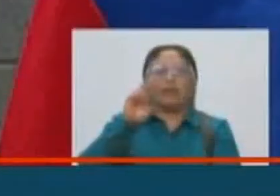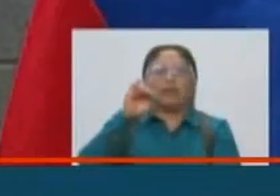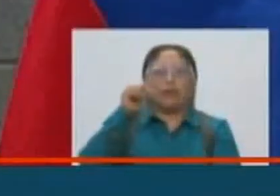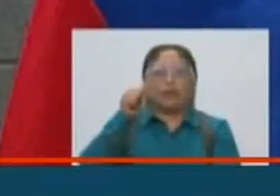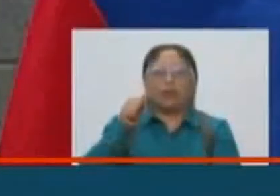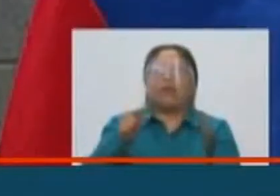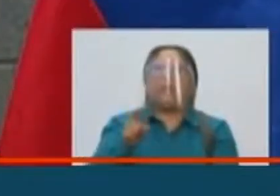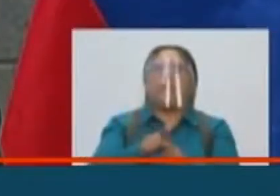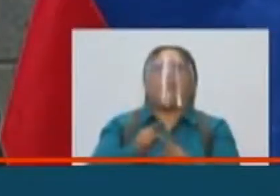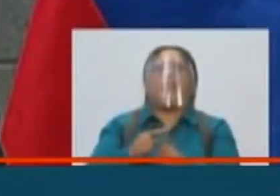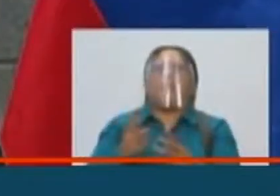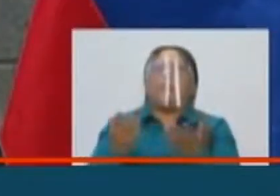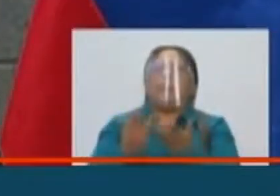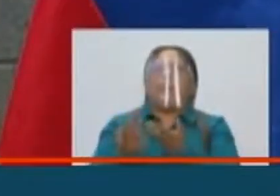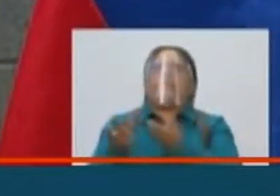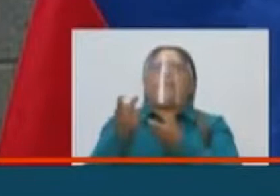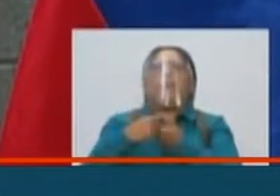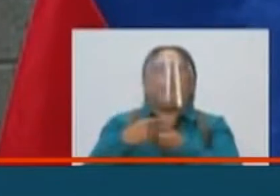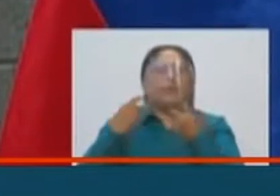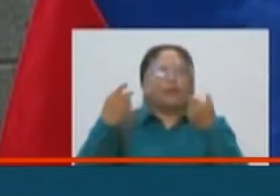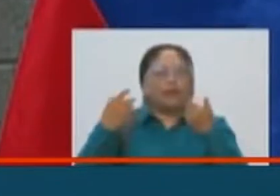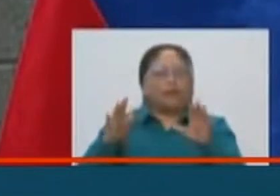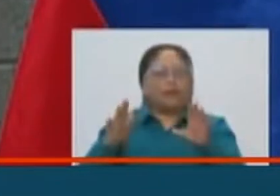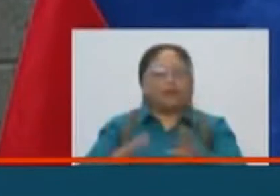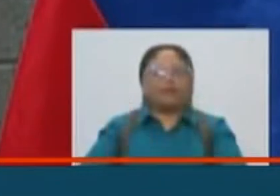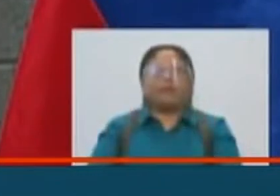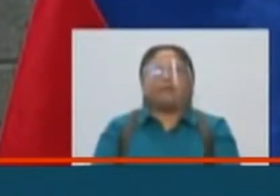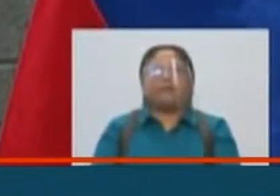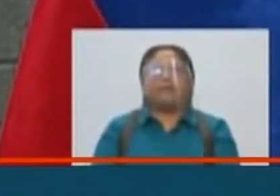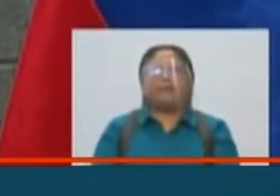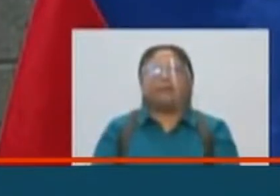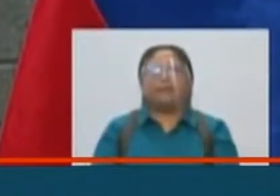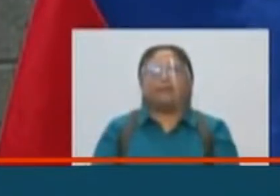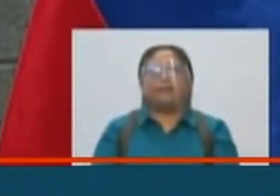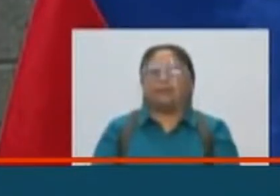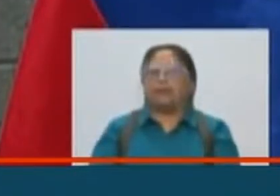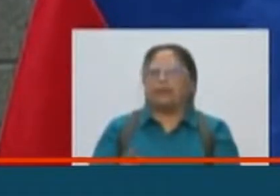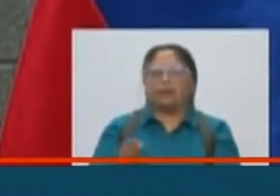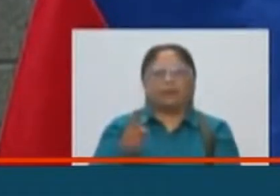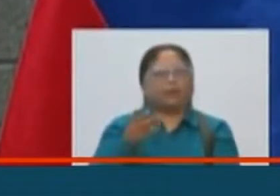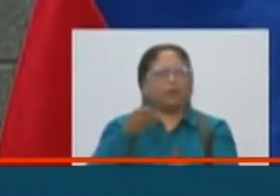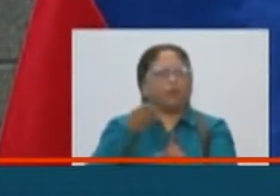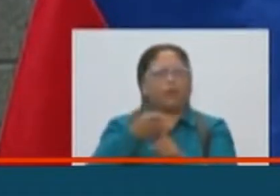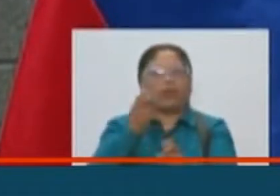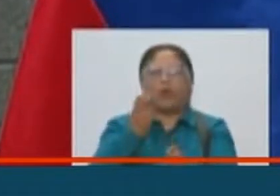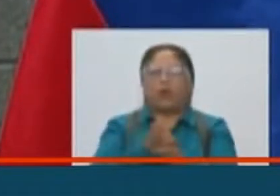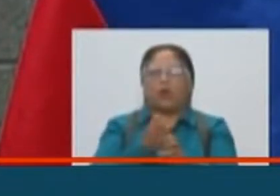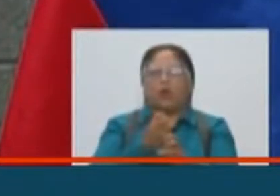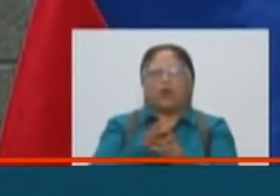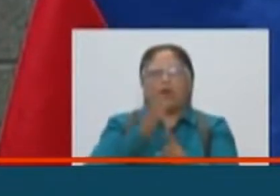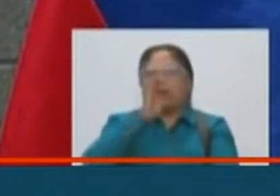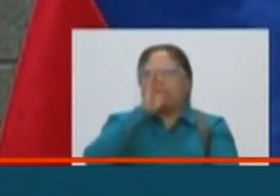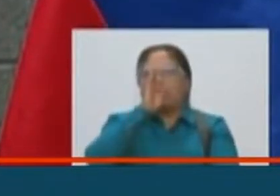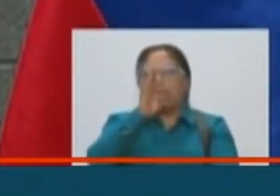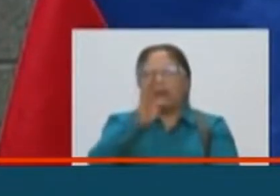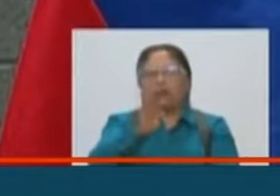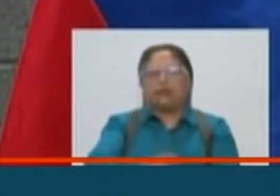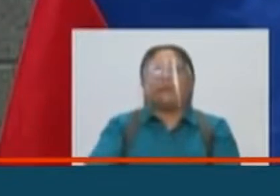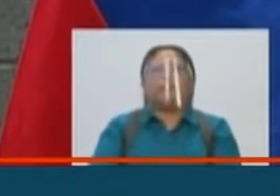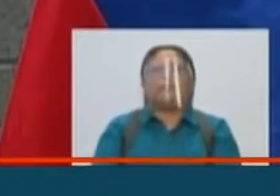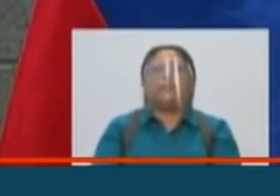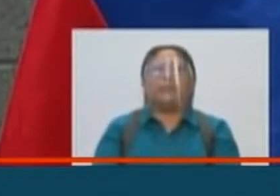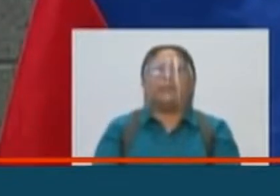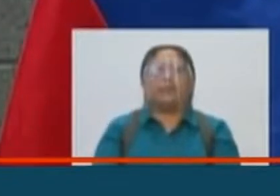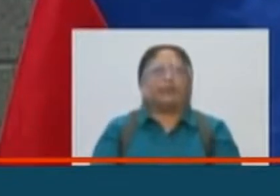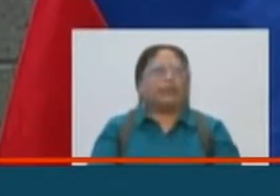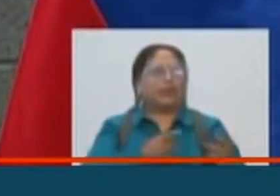This is a very serious issue that forces us to be absolutely responsible with the Bolivian people, not only on the technical side of